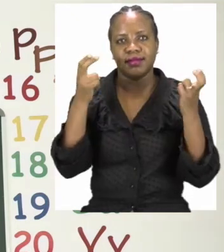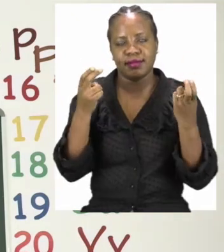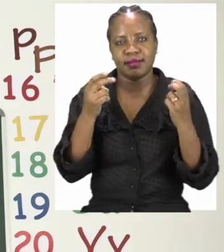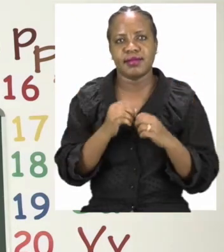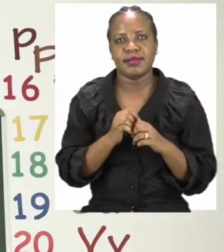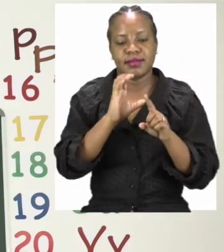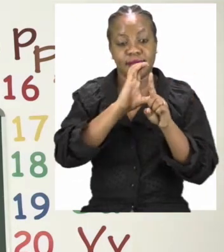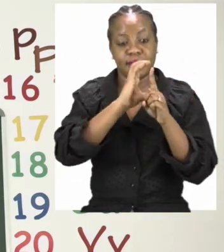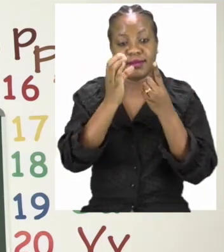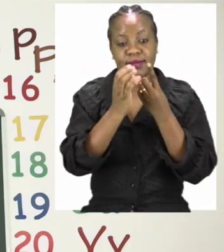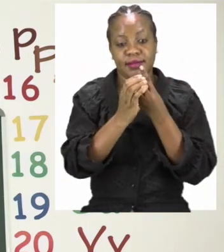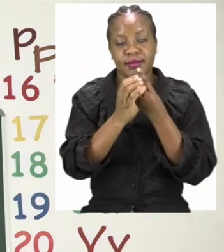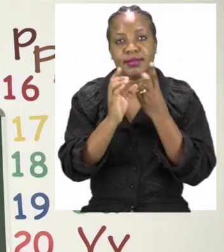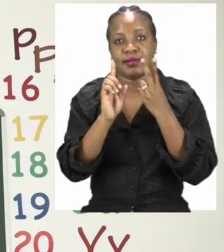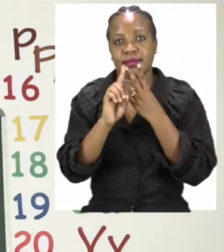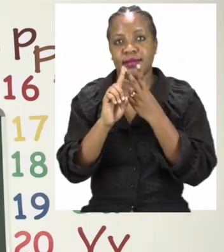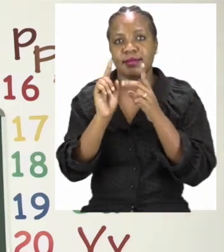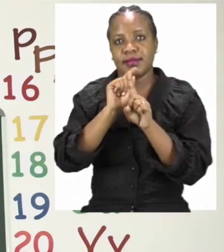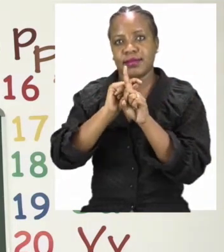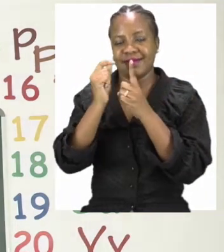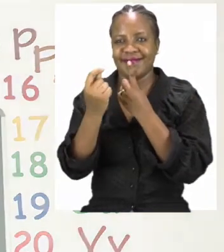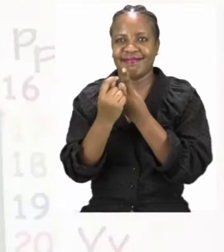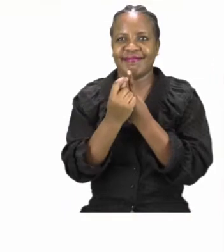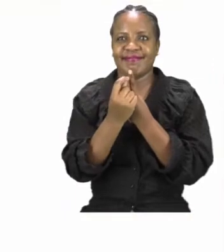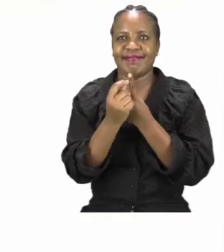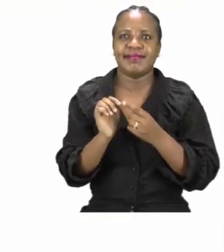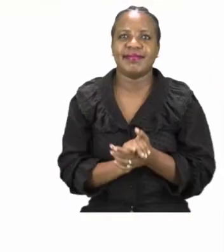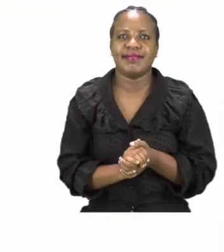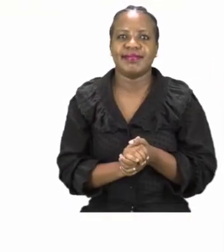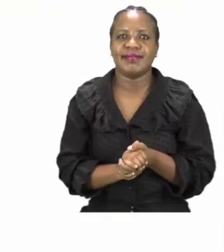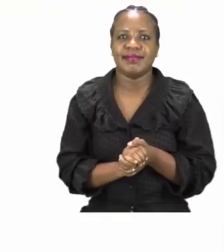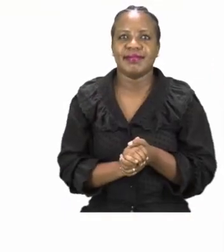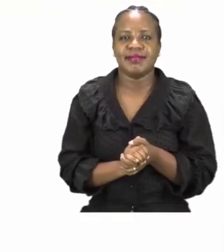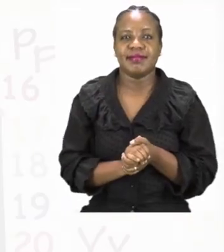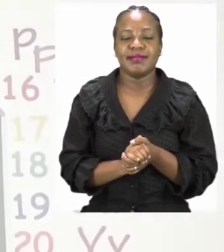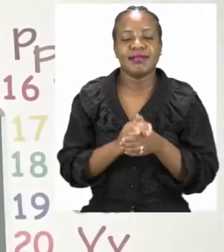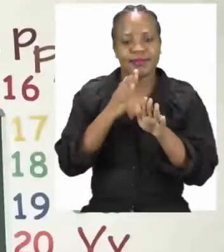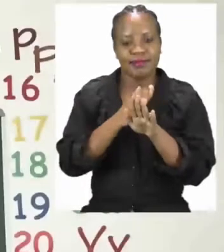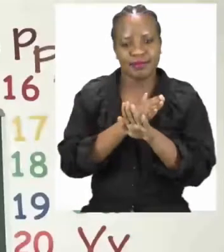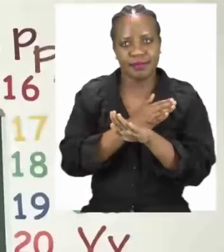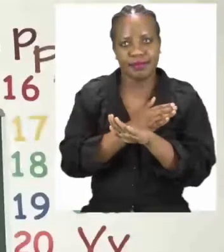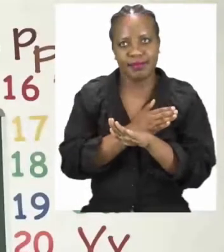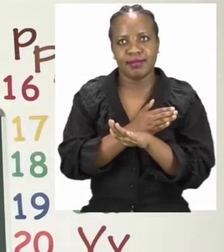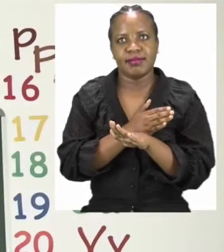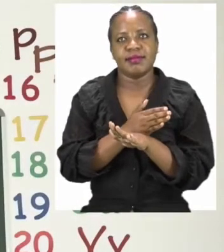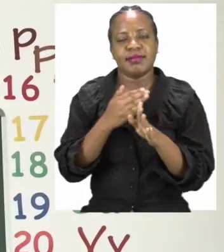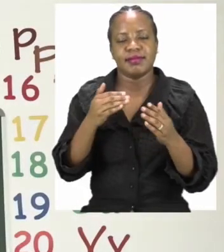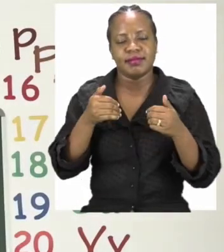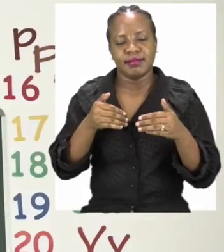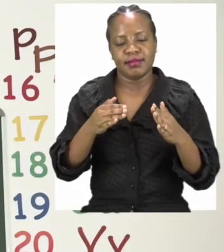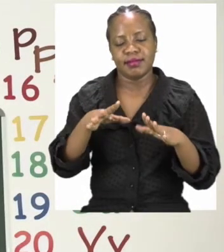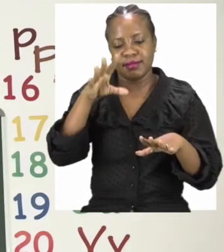is culture and traditions. And before we get into any lessons, boys and